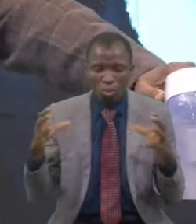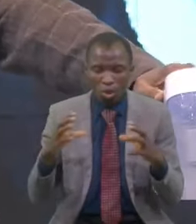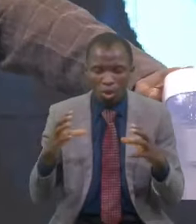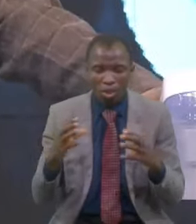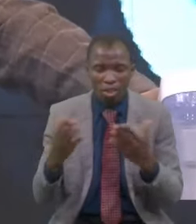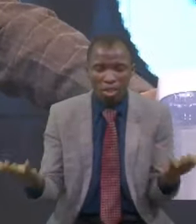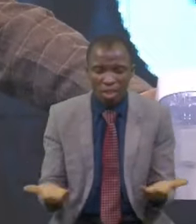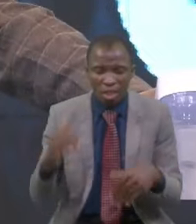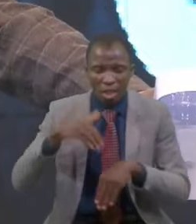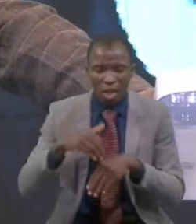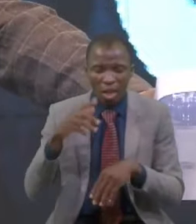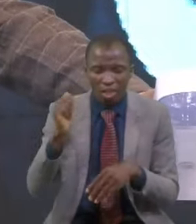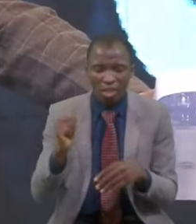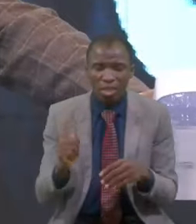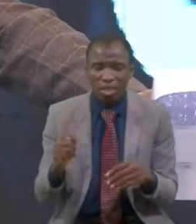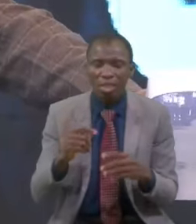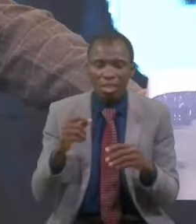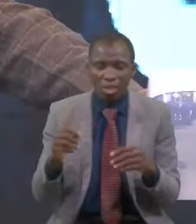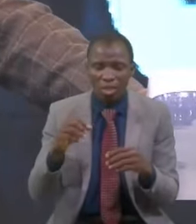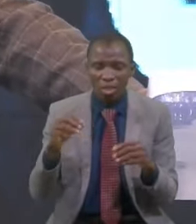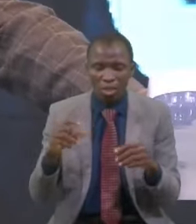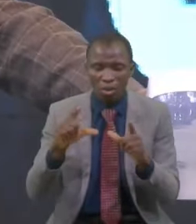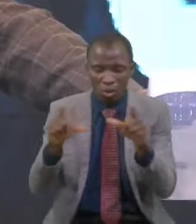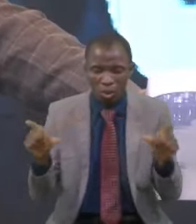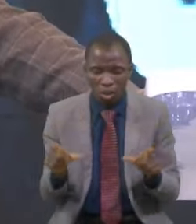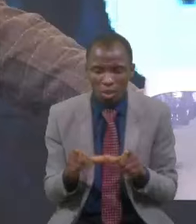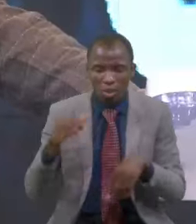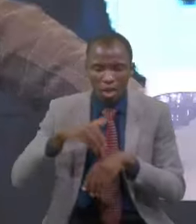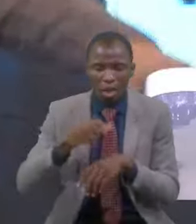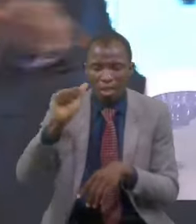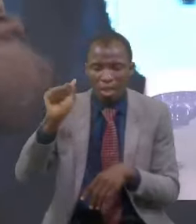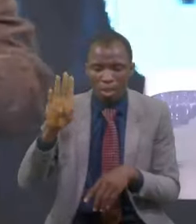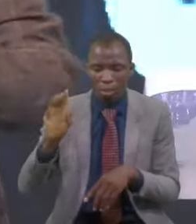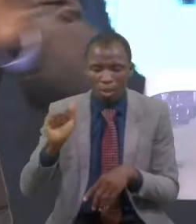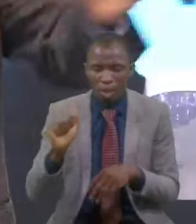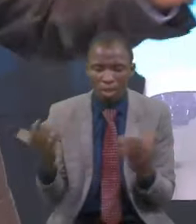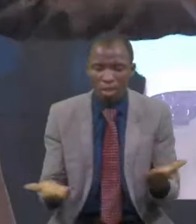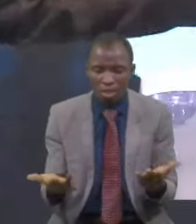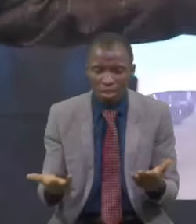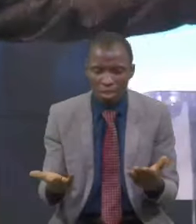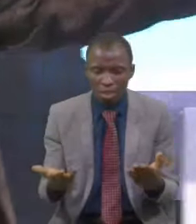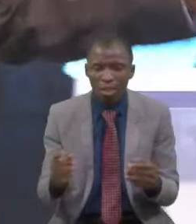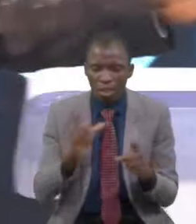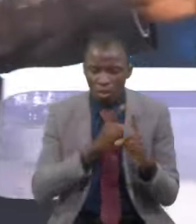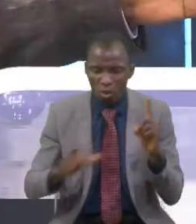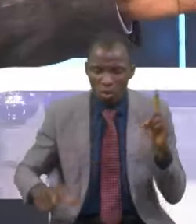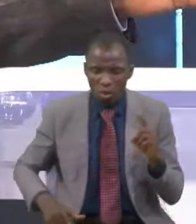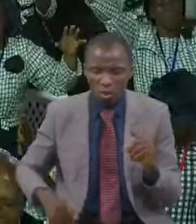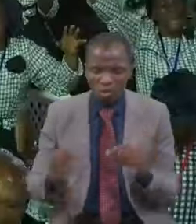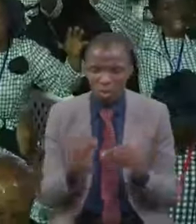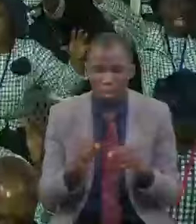Alpha location, at Abba here, Mega Mall. Lord, mega